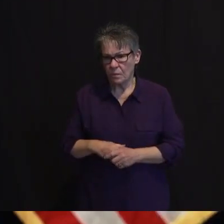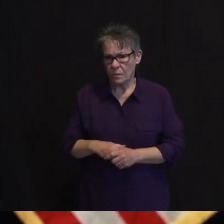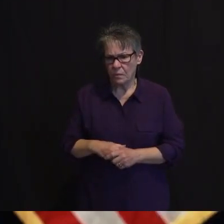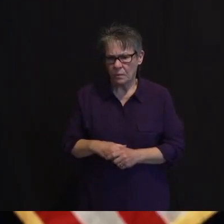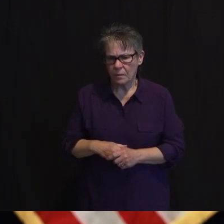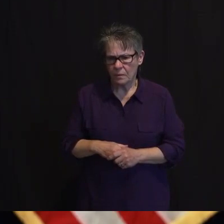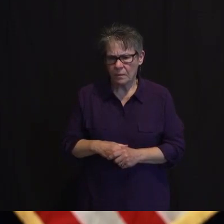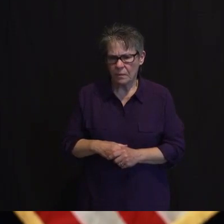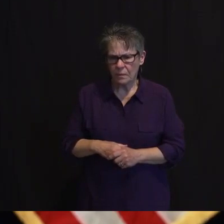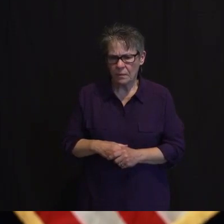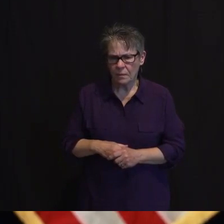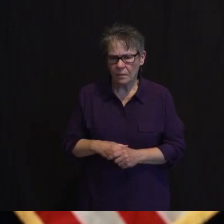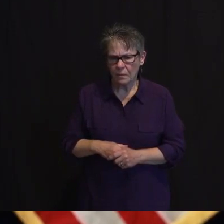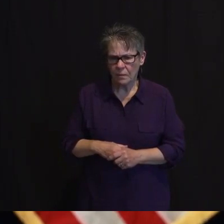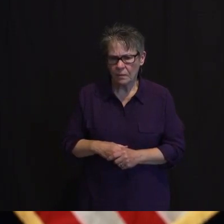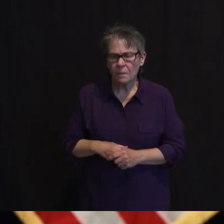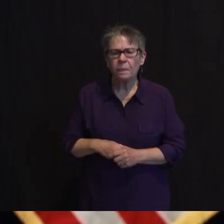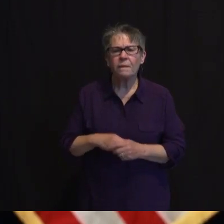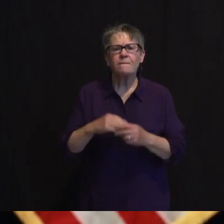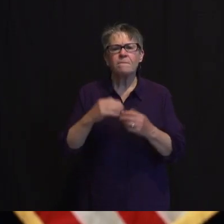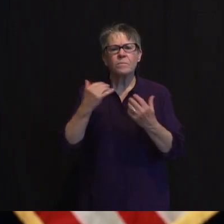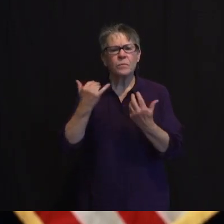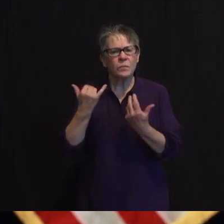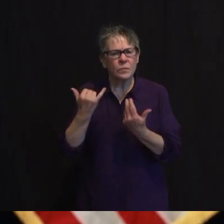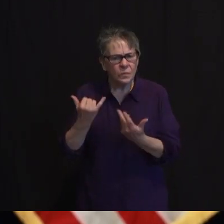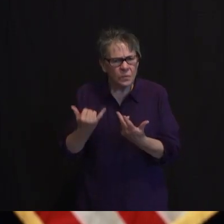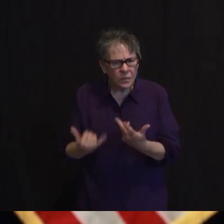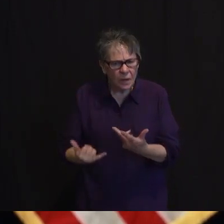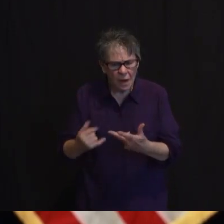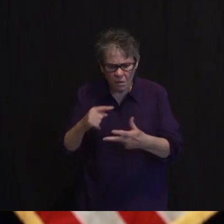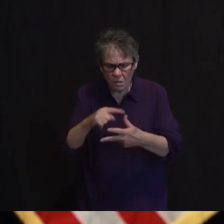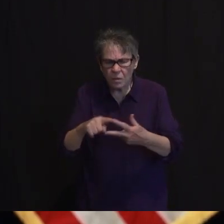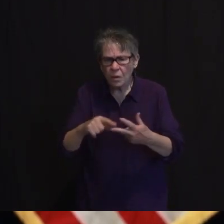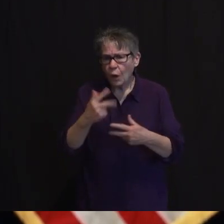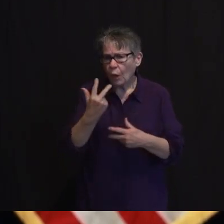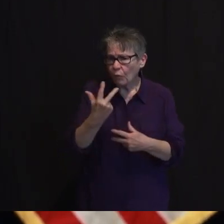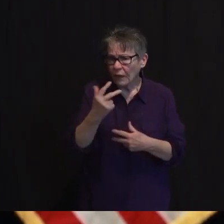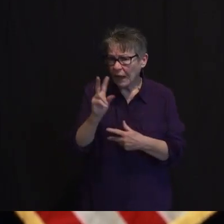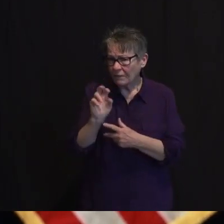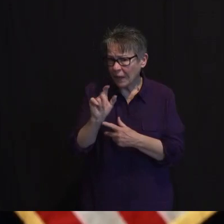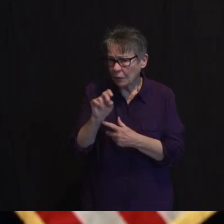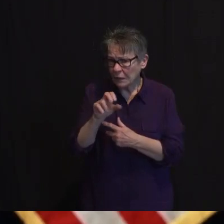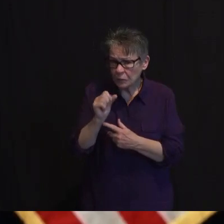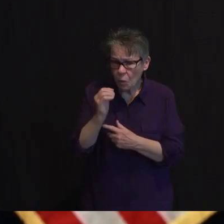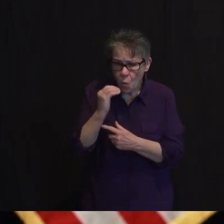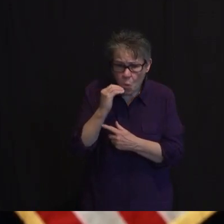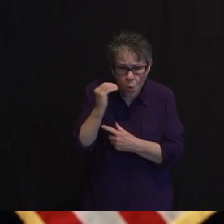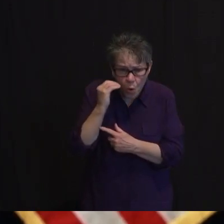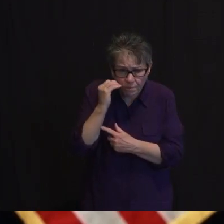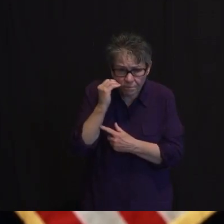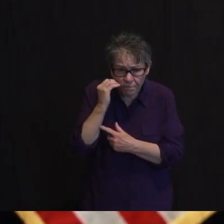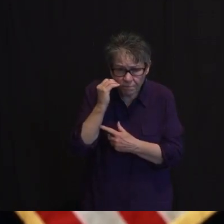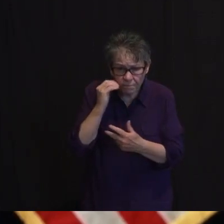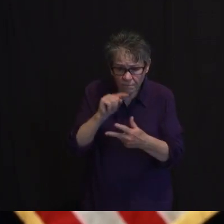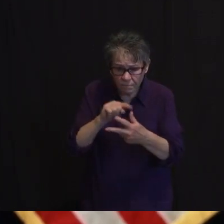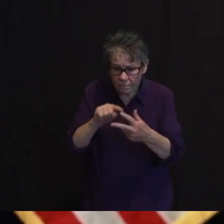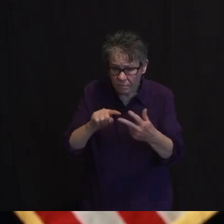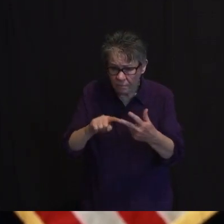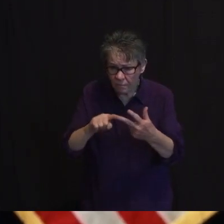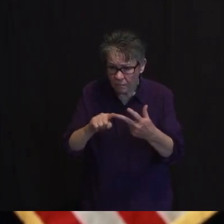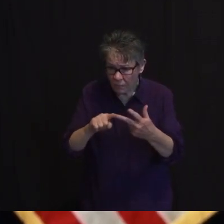it. And so we do have the data on the 3 veterans' homes. But do you want to answer the general